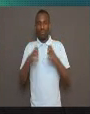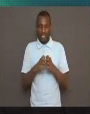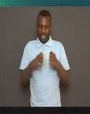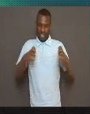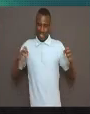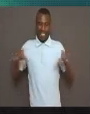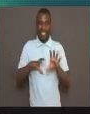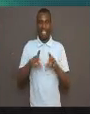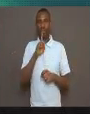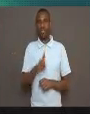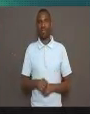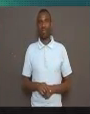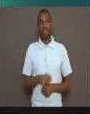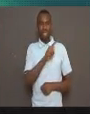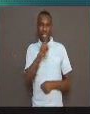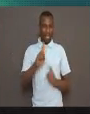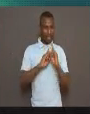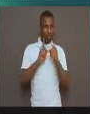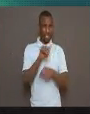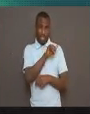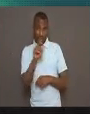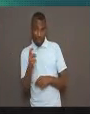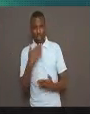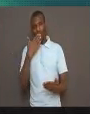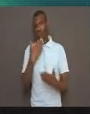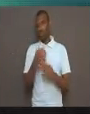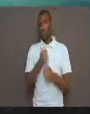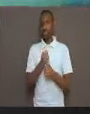If that was your answer, great work.